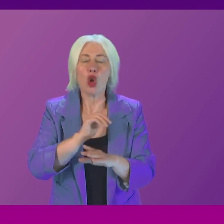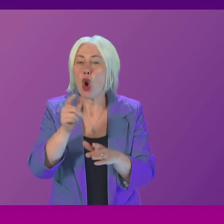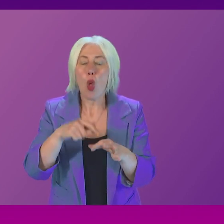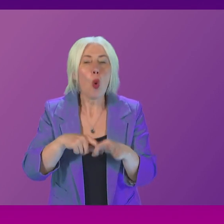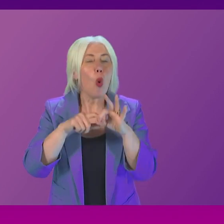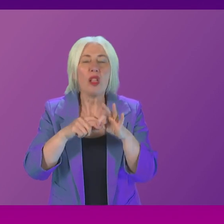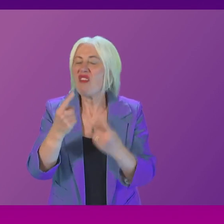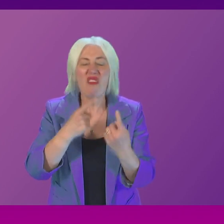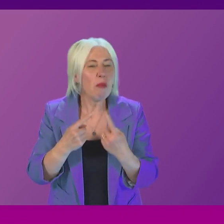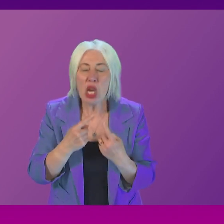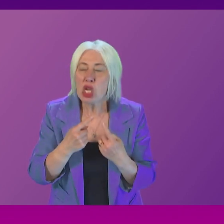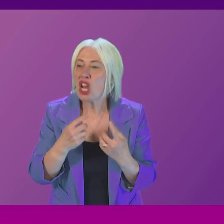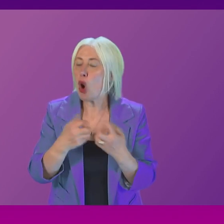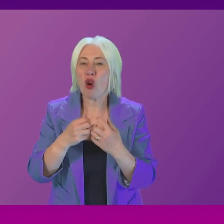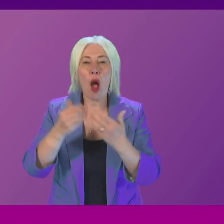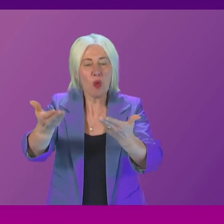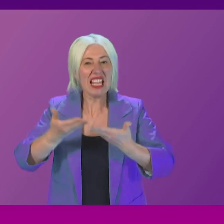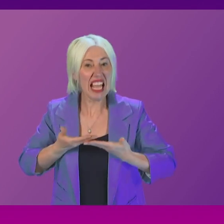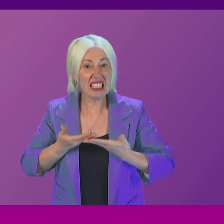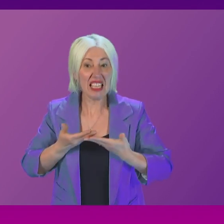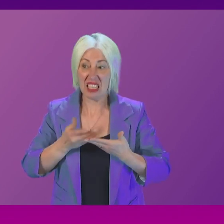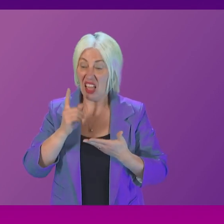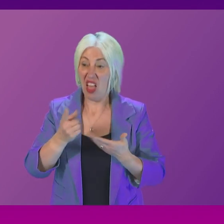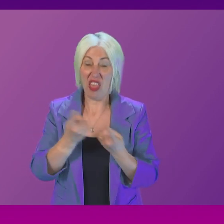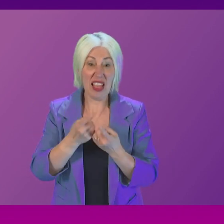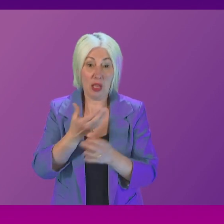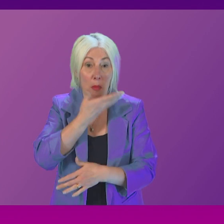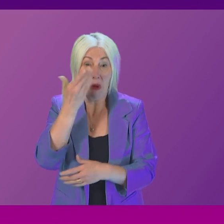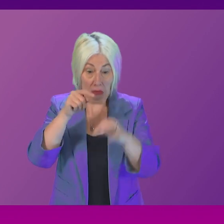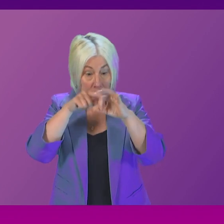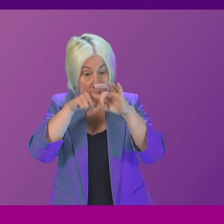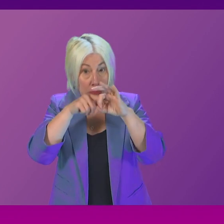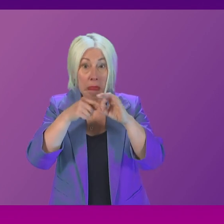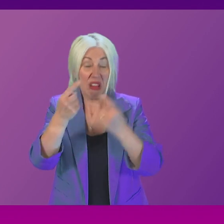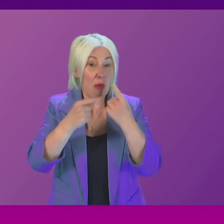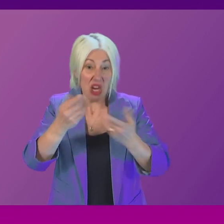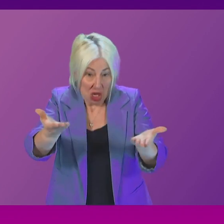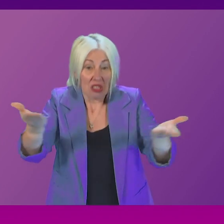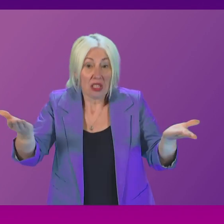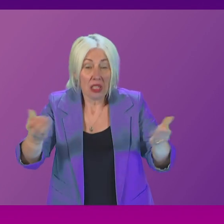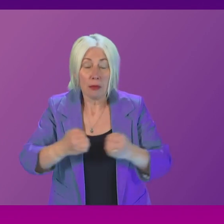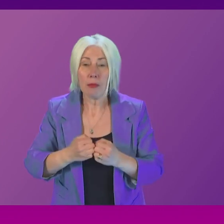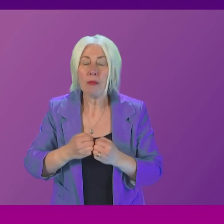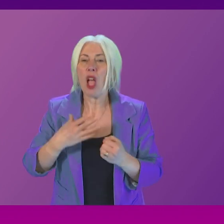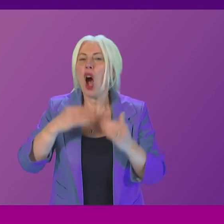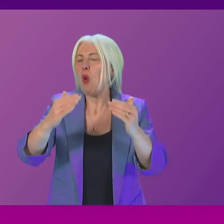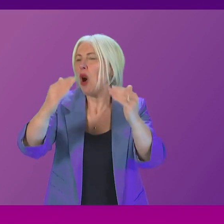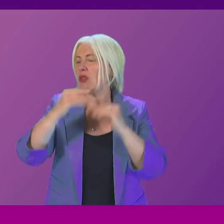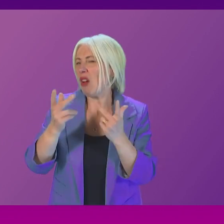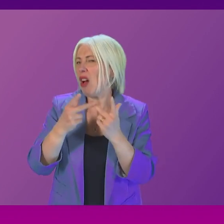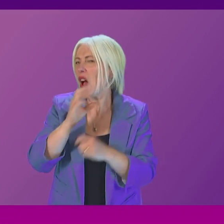the information or how it's coming to us, the fact that we don't have any information at all. I would like to move on to another